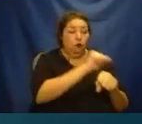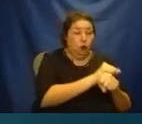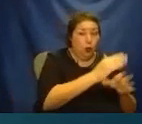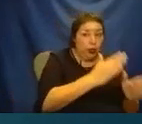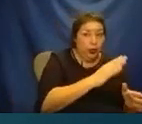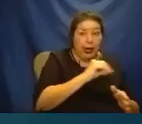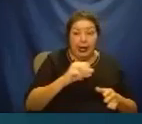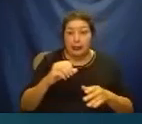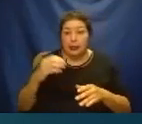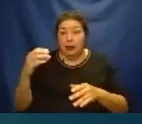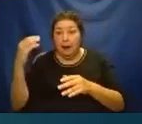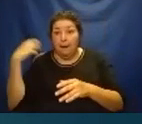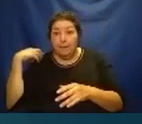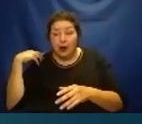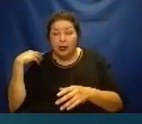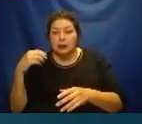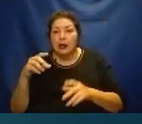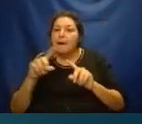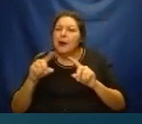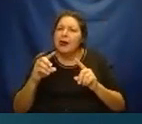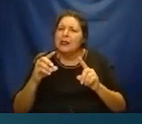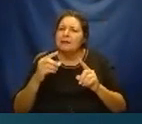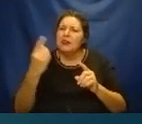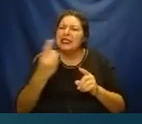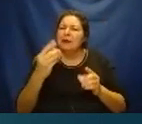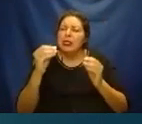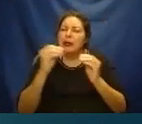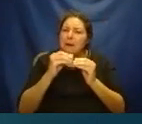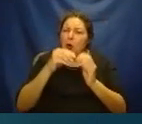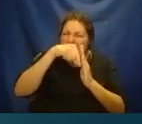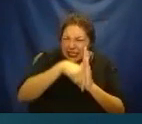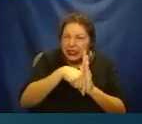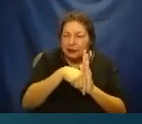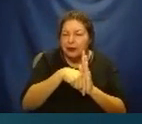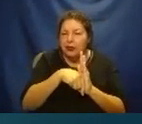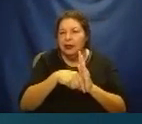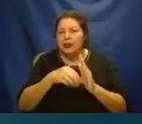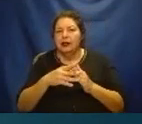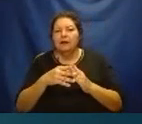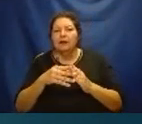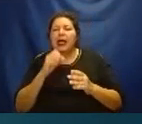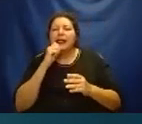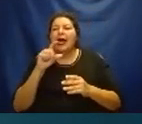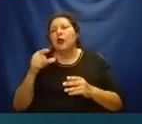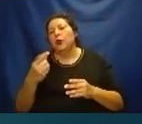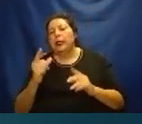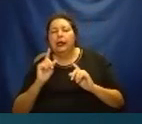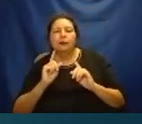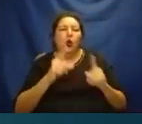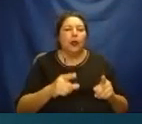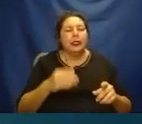employer-employee, but something more. And he, instead of just coming in and saying, "Hey, how's it